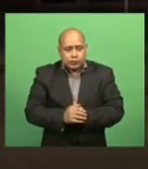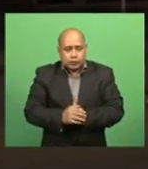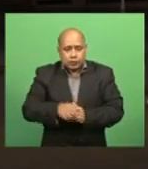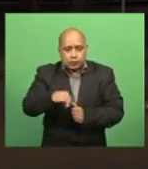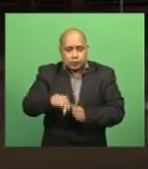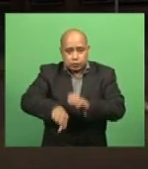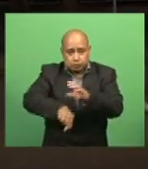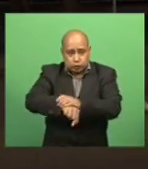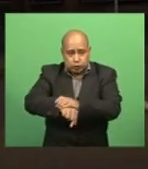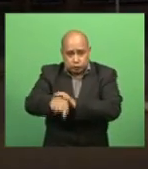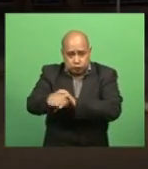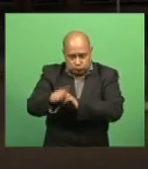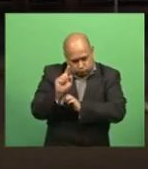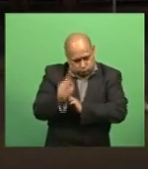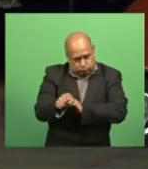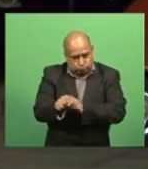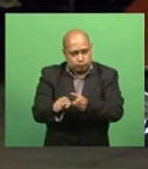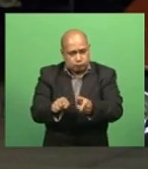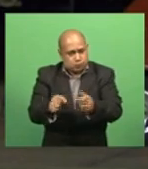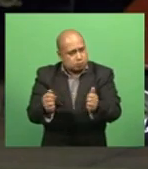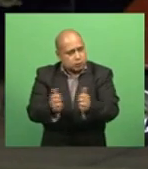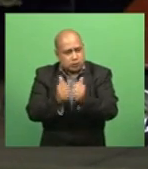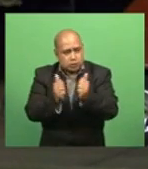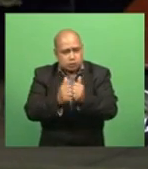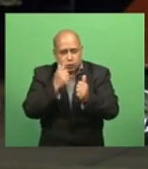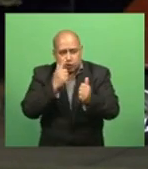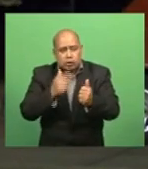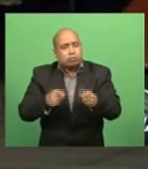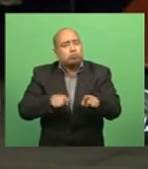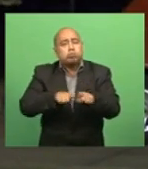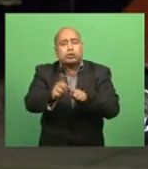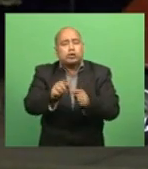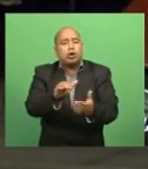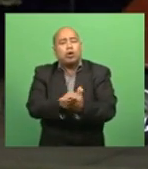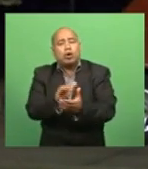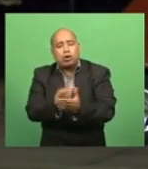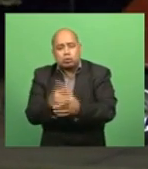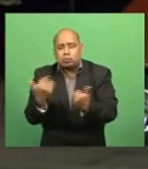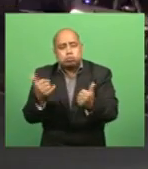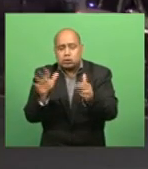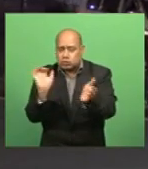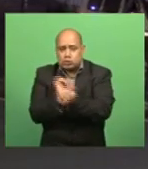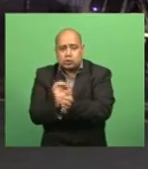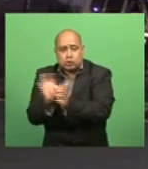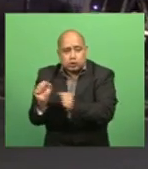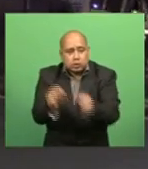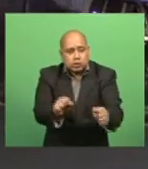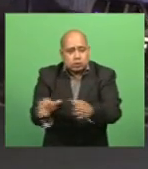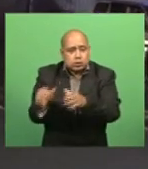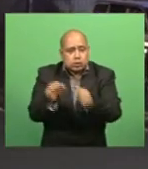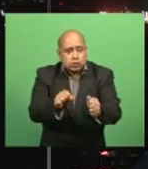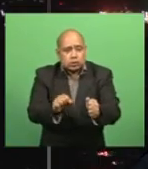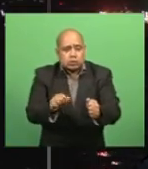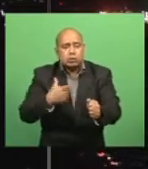majority of social gathering arrests that continue to be made are of those found drinking yangwana and alcohol in